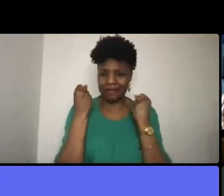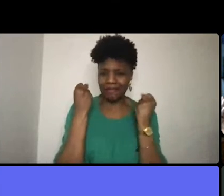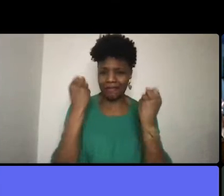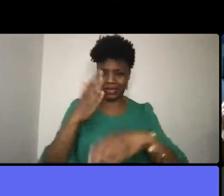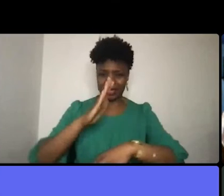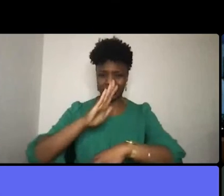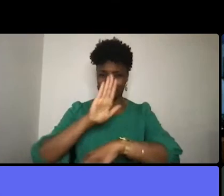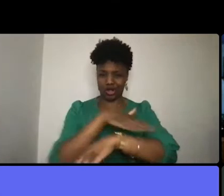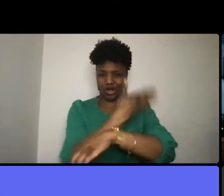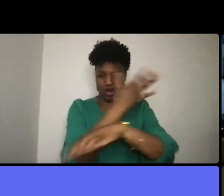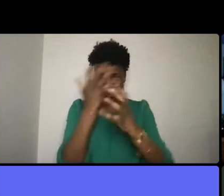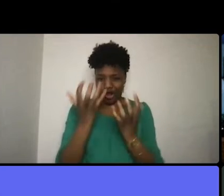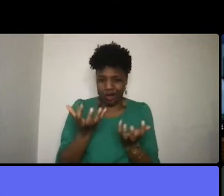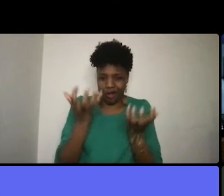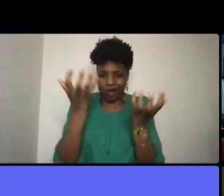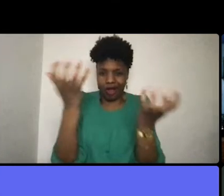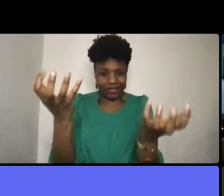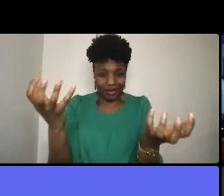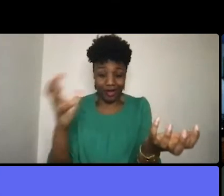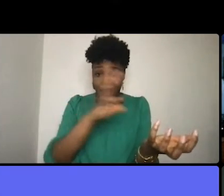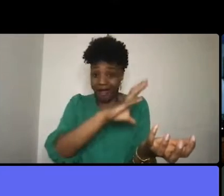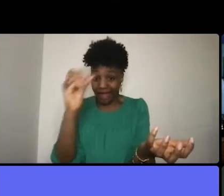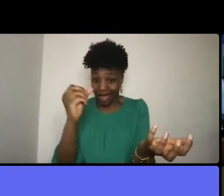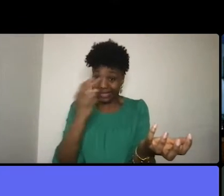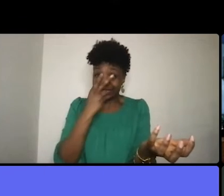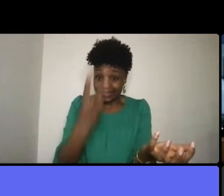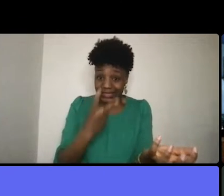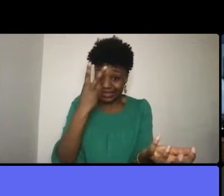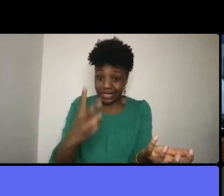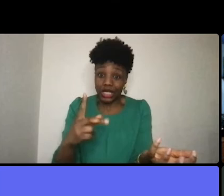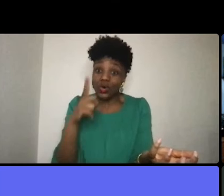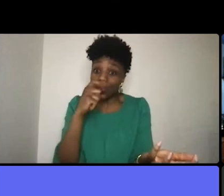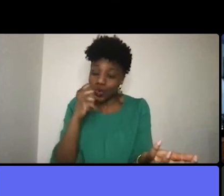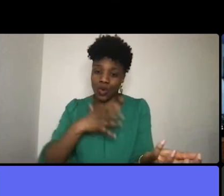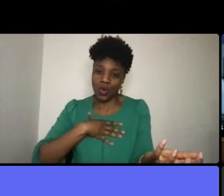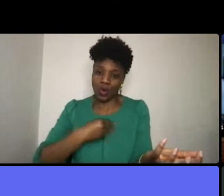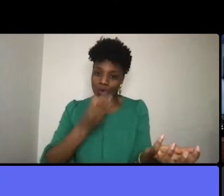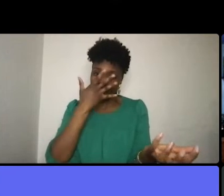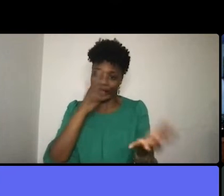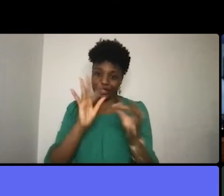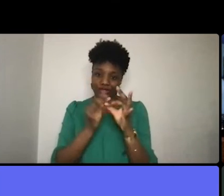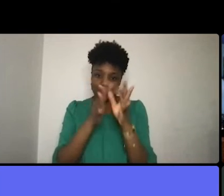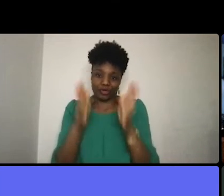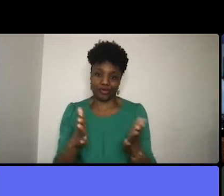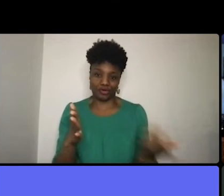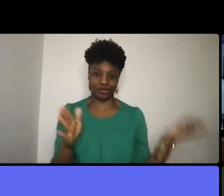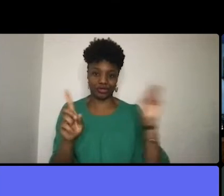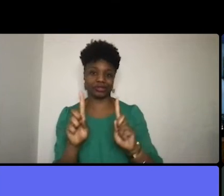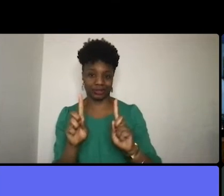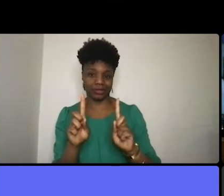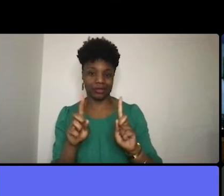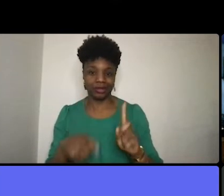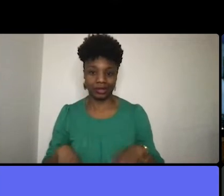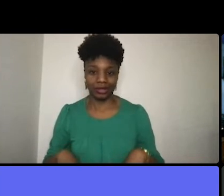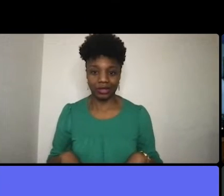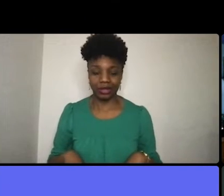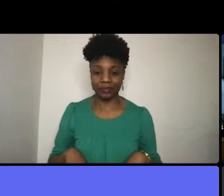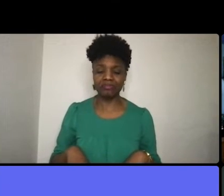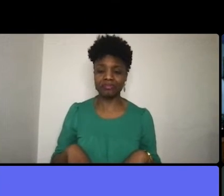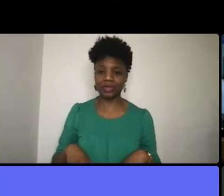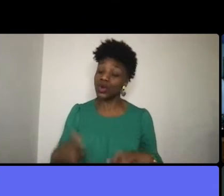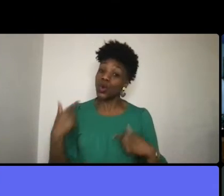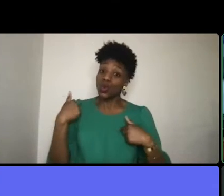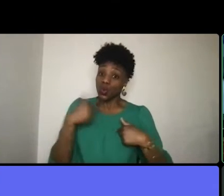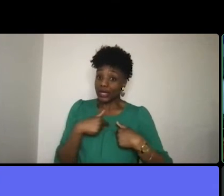for sure. Yeah, I would say I know, and we've like seen because we see all the like ooh, there's a black interpreter, ooh, a